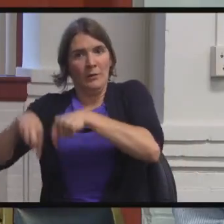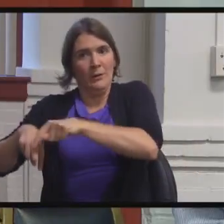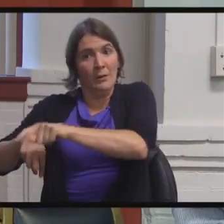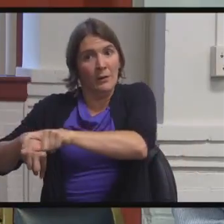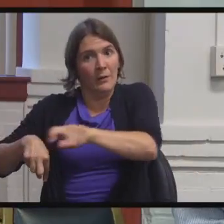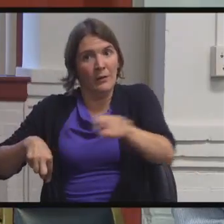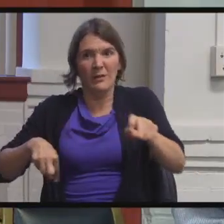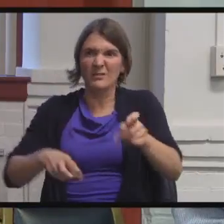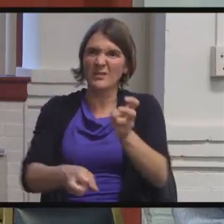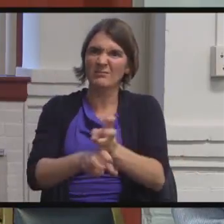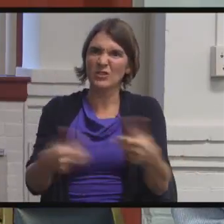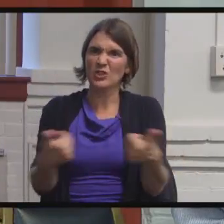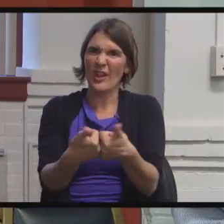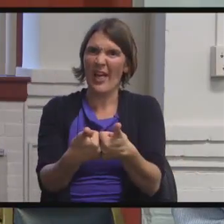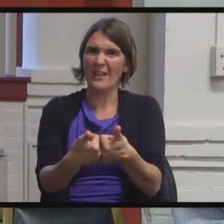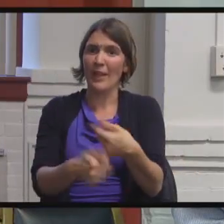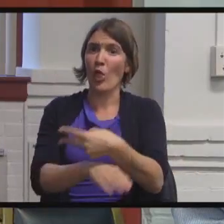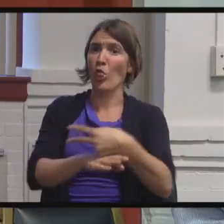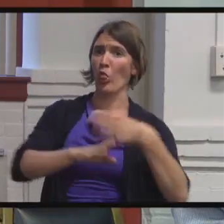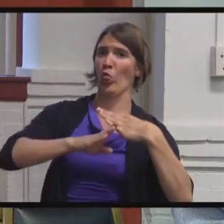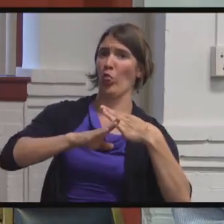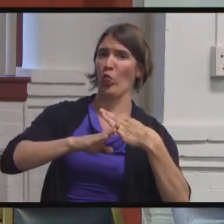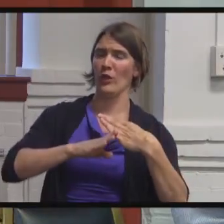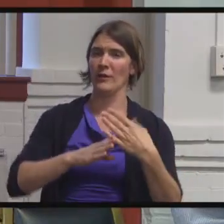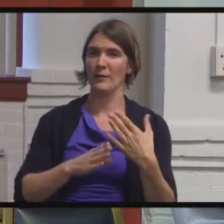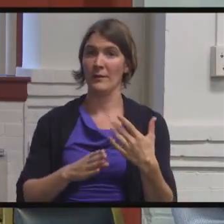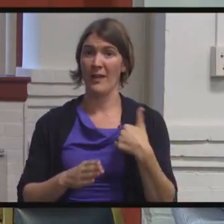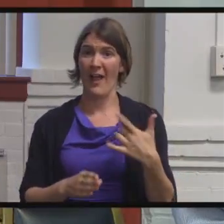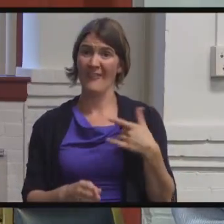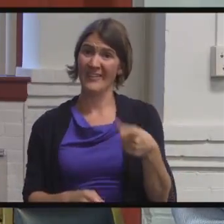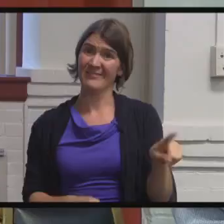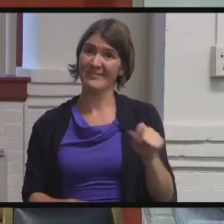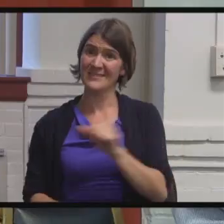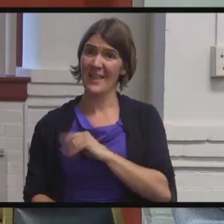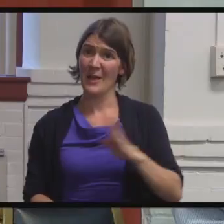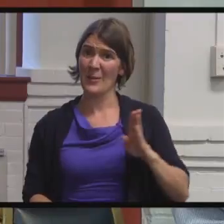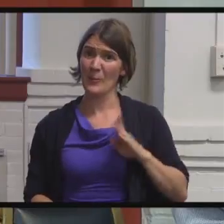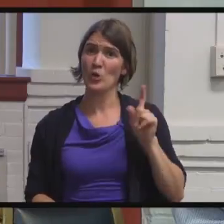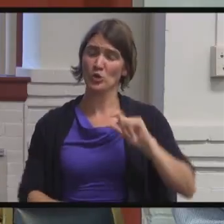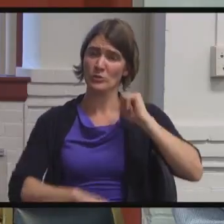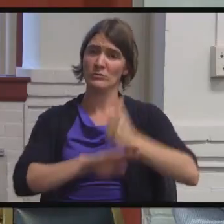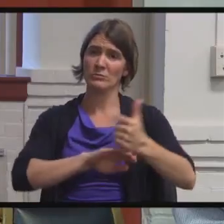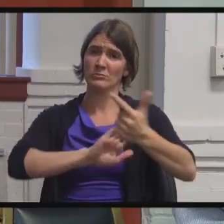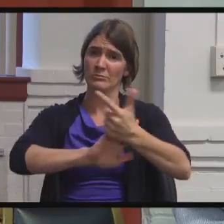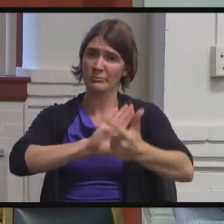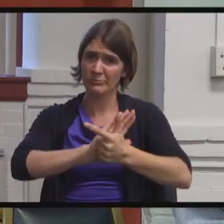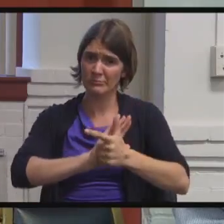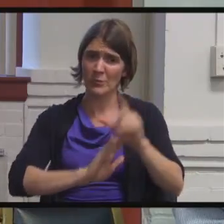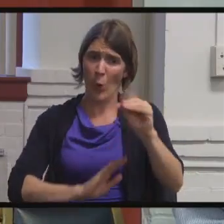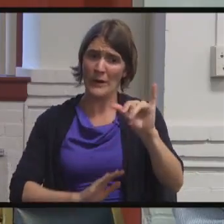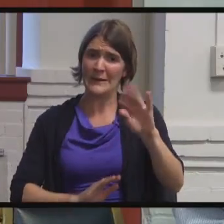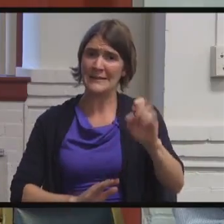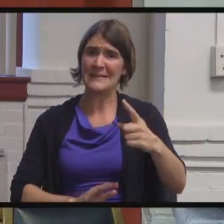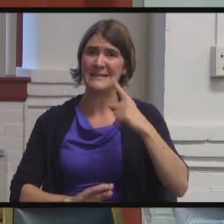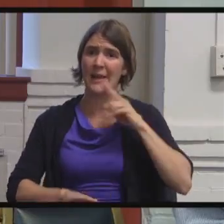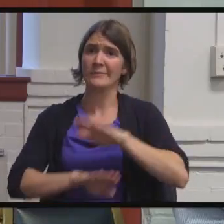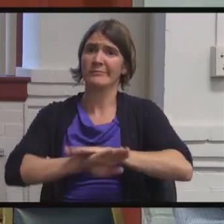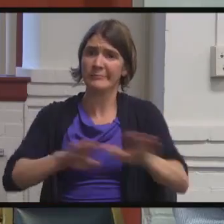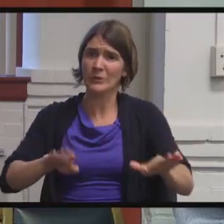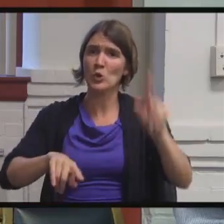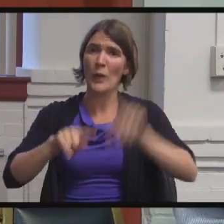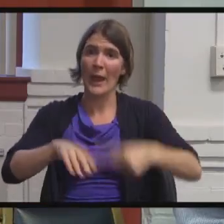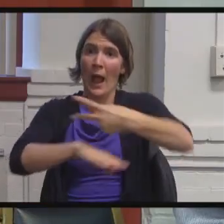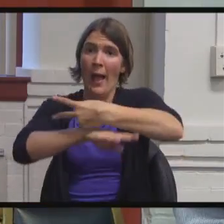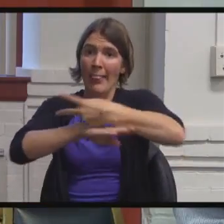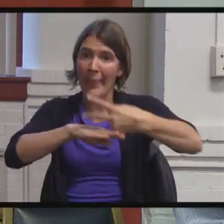get around, and I believe that the select board should have an ordinance that says you cannot lay